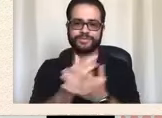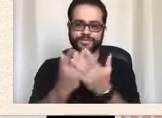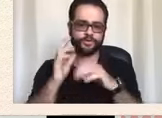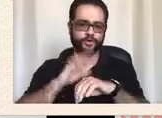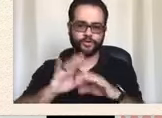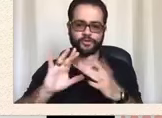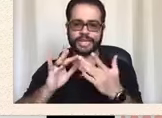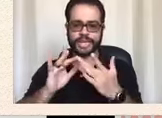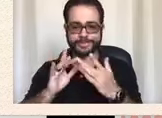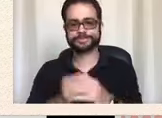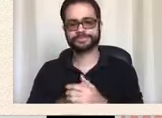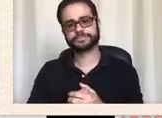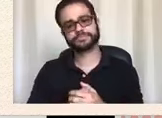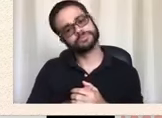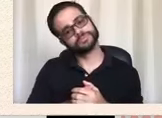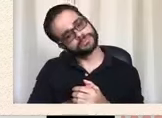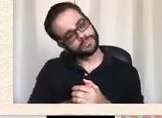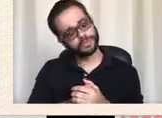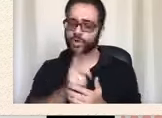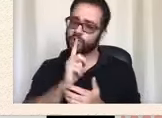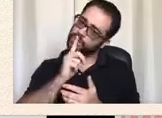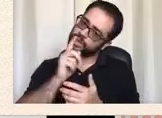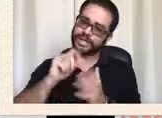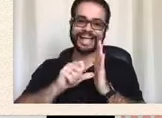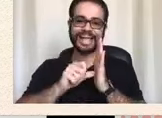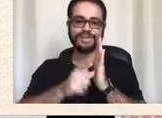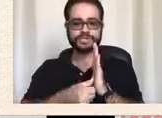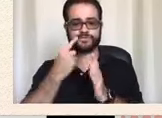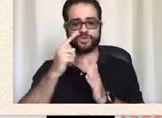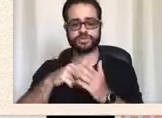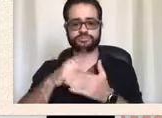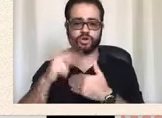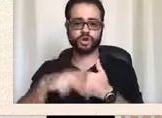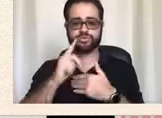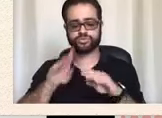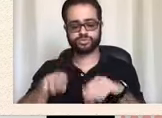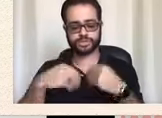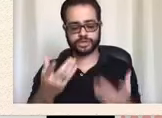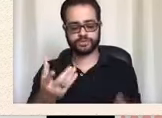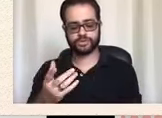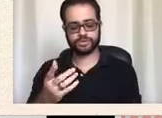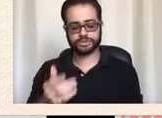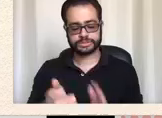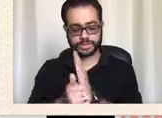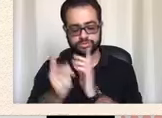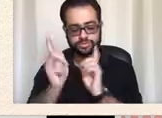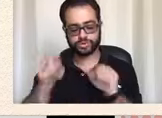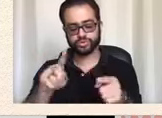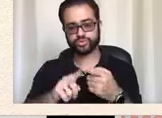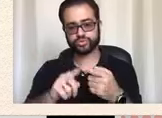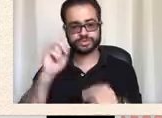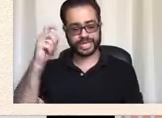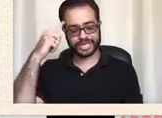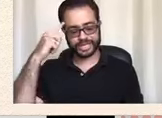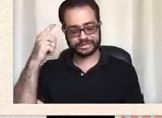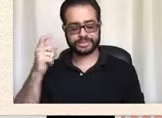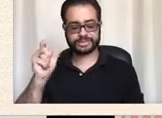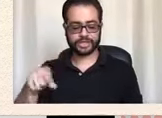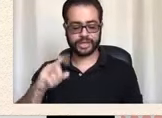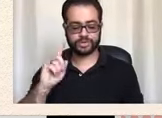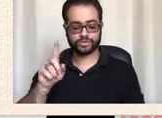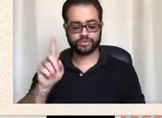The emphasis of the program is to be able to give you the skills so that you can go to Tallahassee, so that you can go to your legislators in your